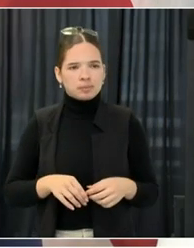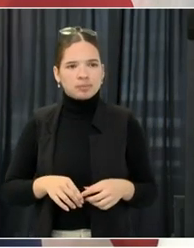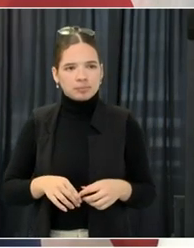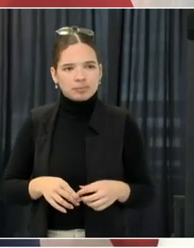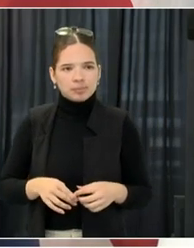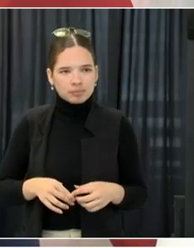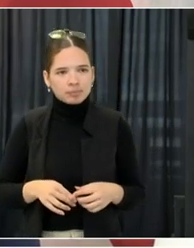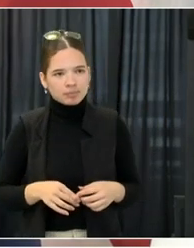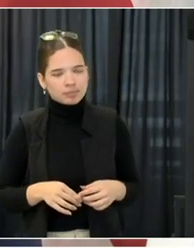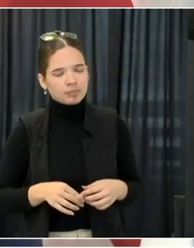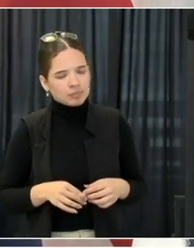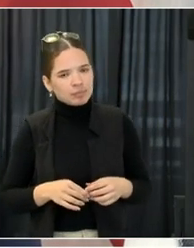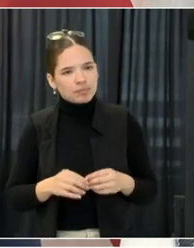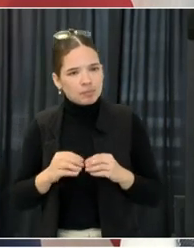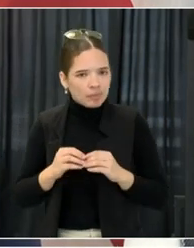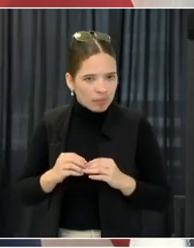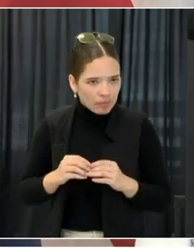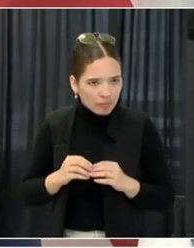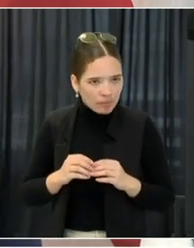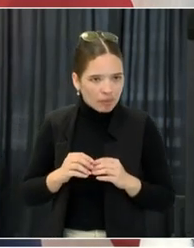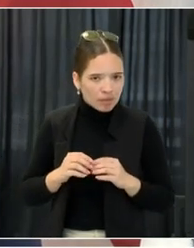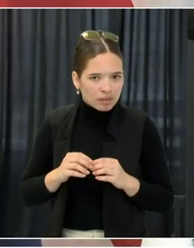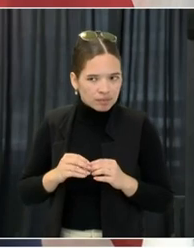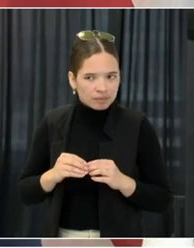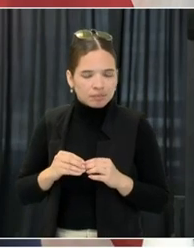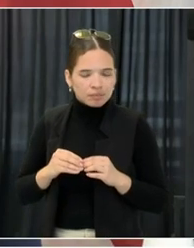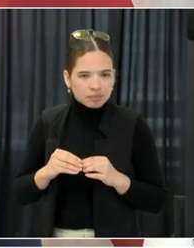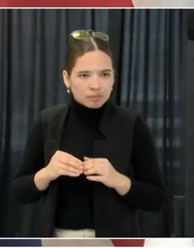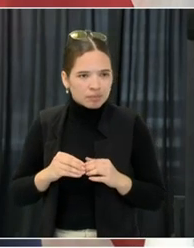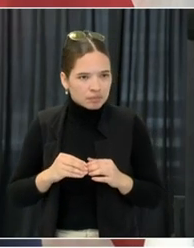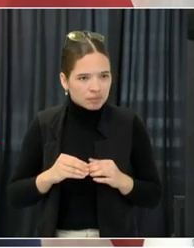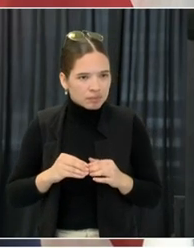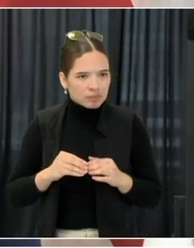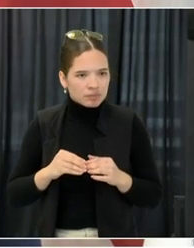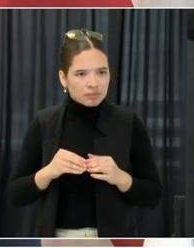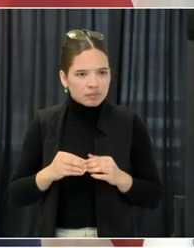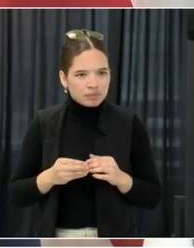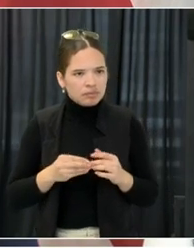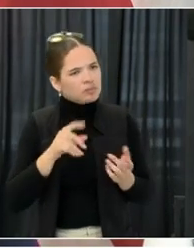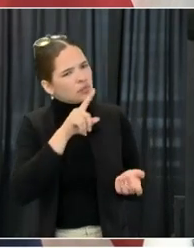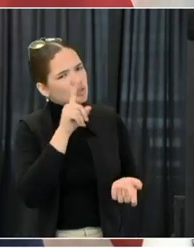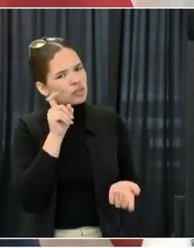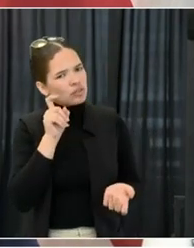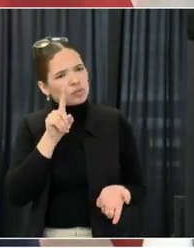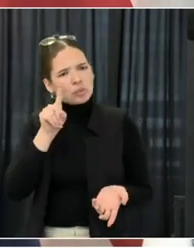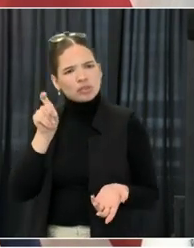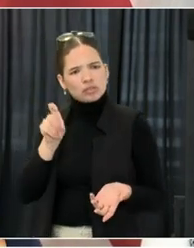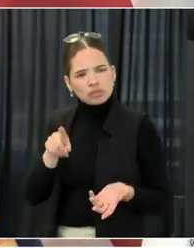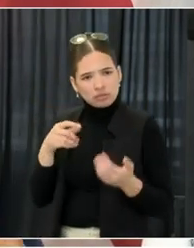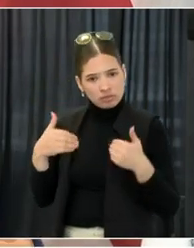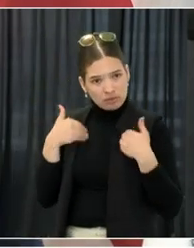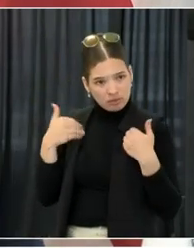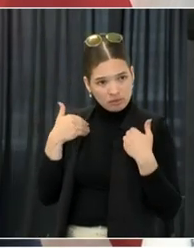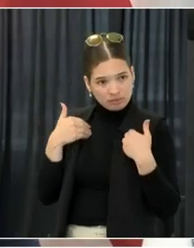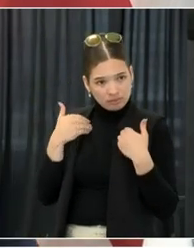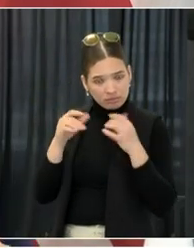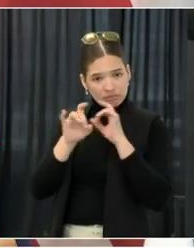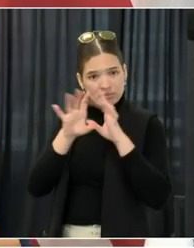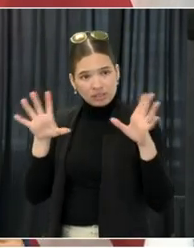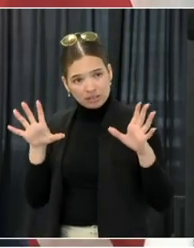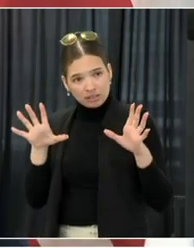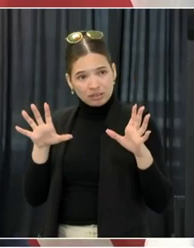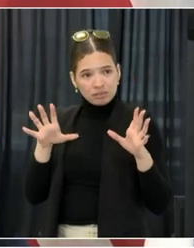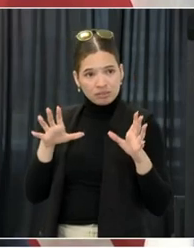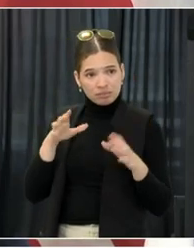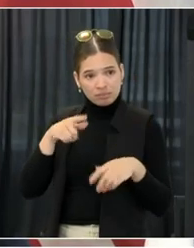Tom. My last question, Mayor. You talked about youth crime and youth being victims of crime. Is